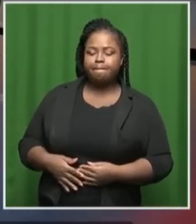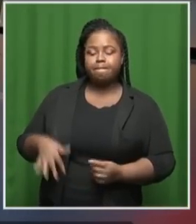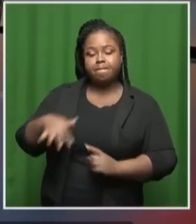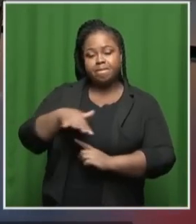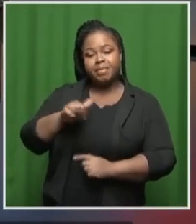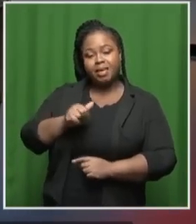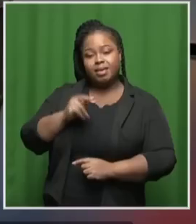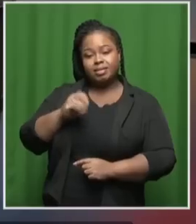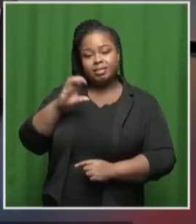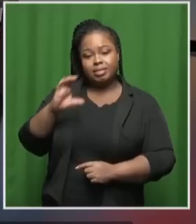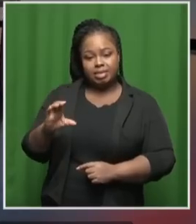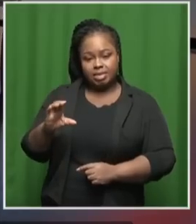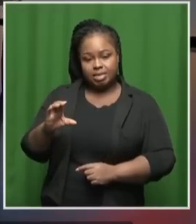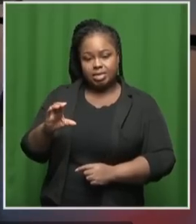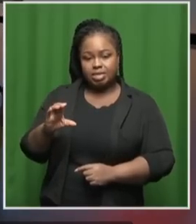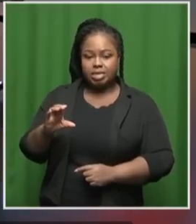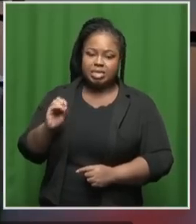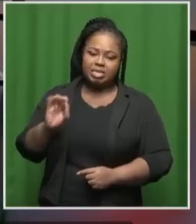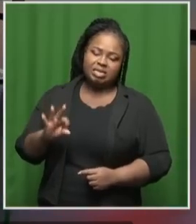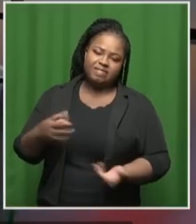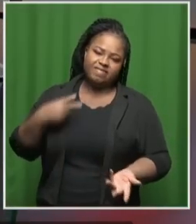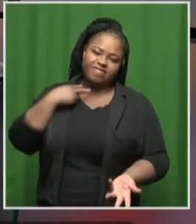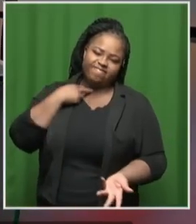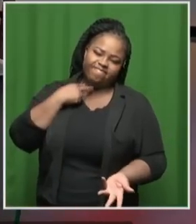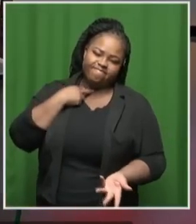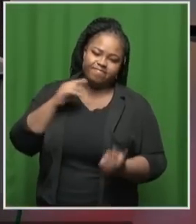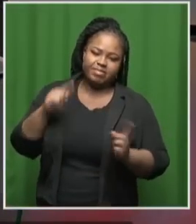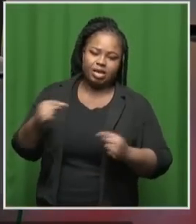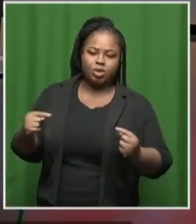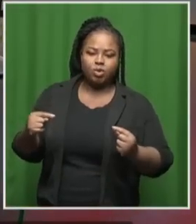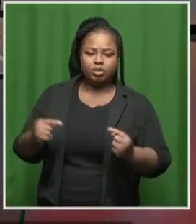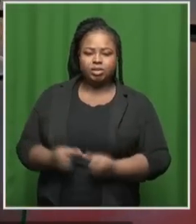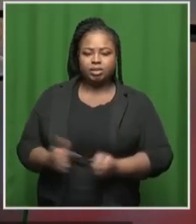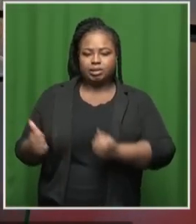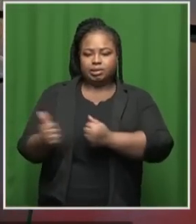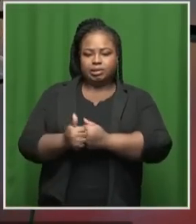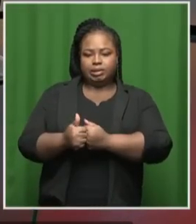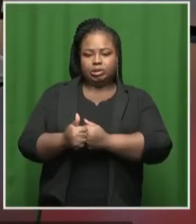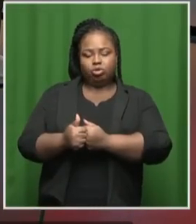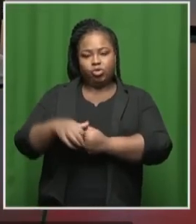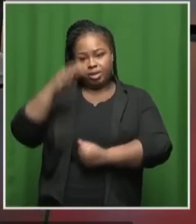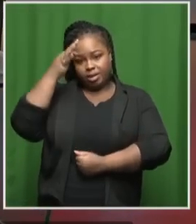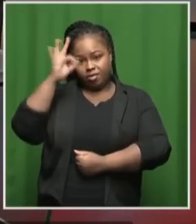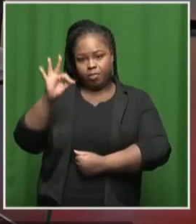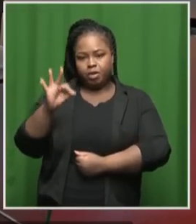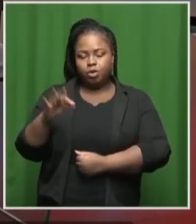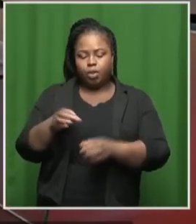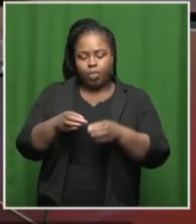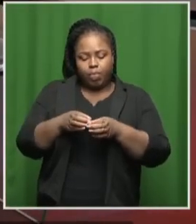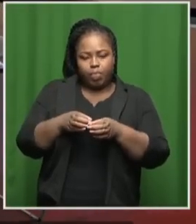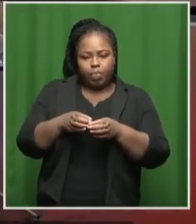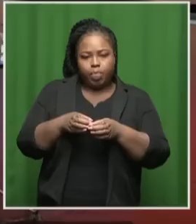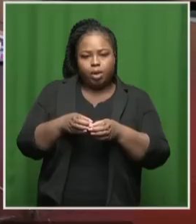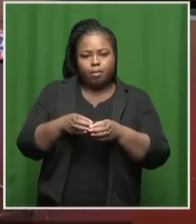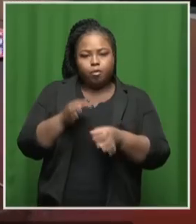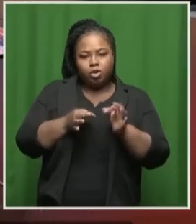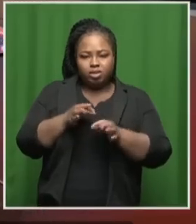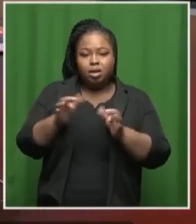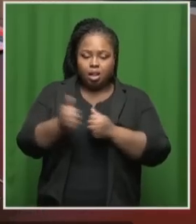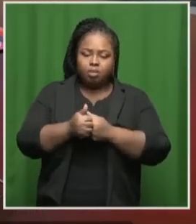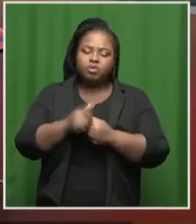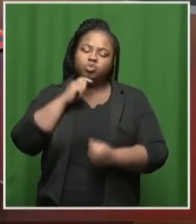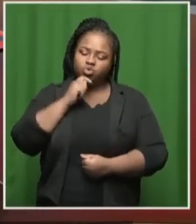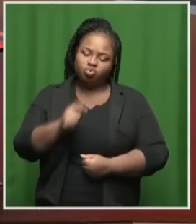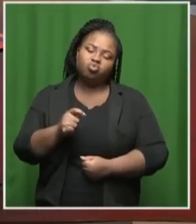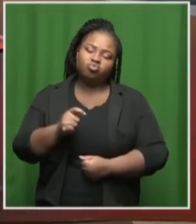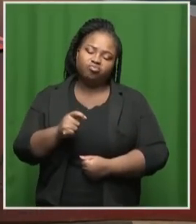the ANC being unable to cobble together a stable government with small political parties is a reality, and